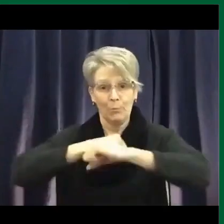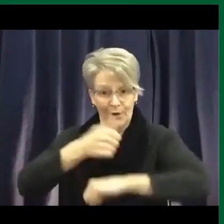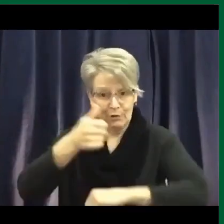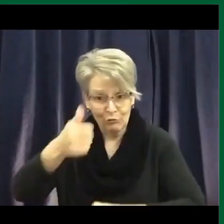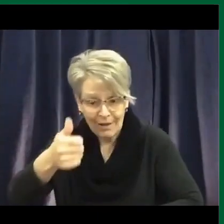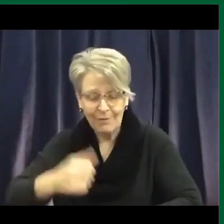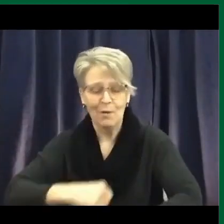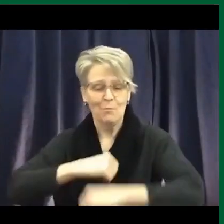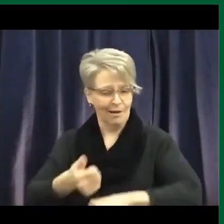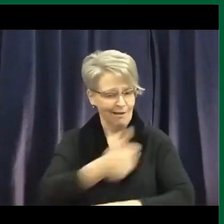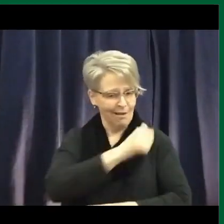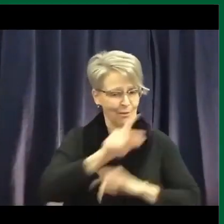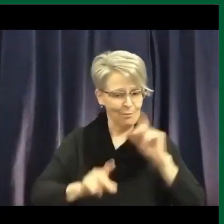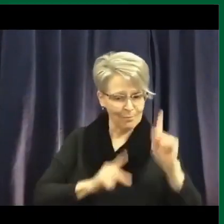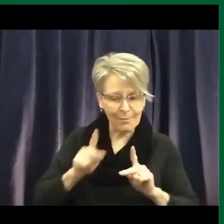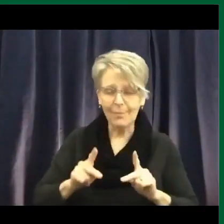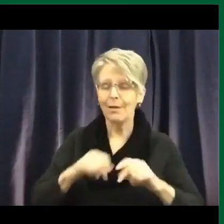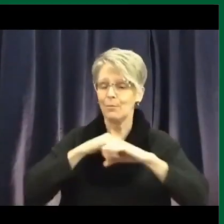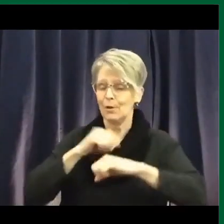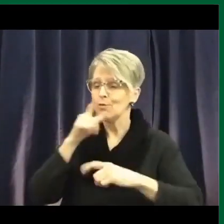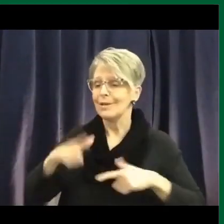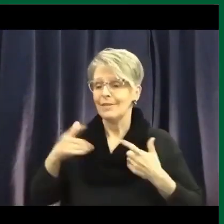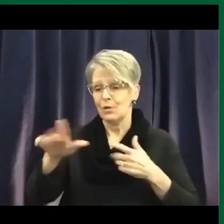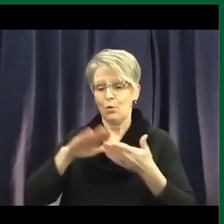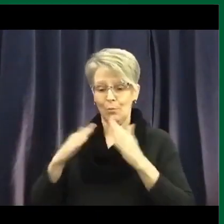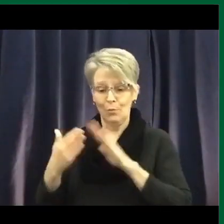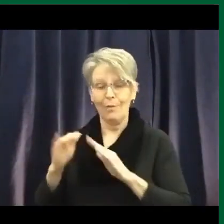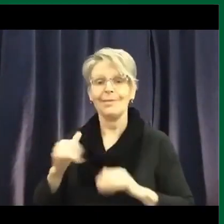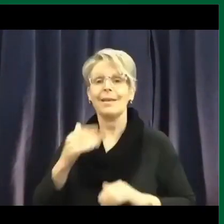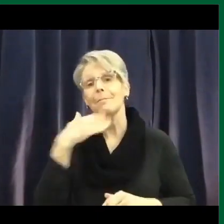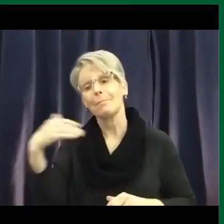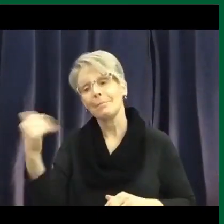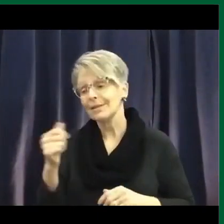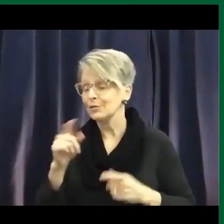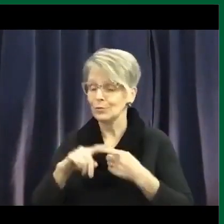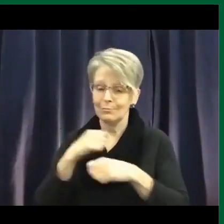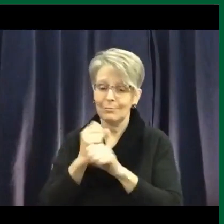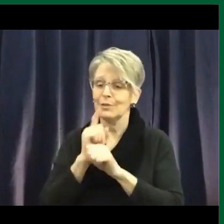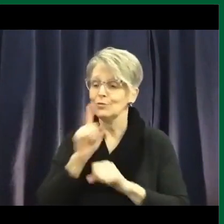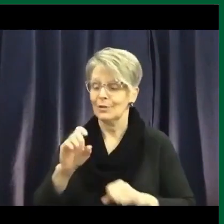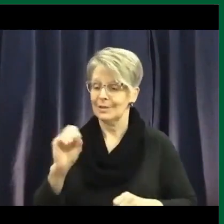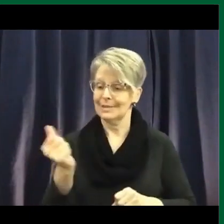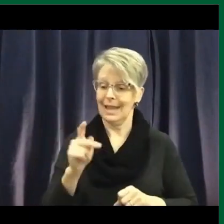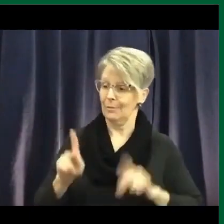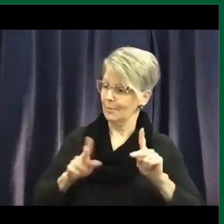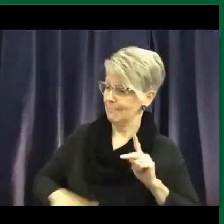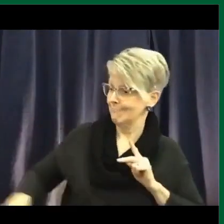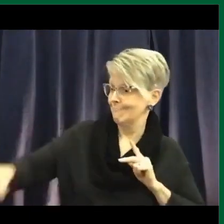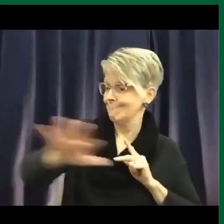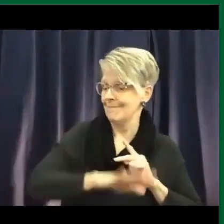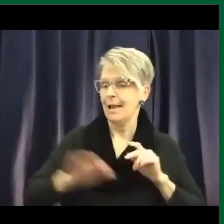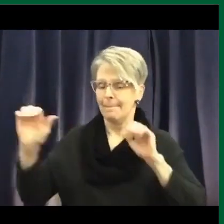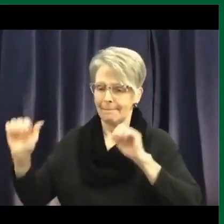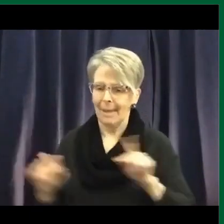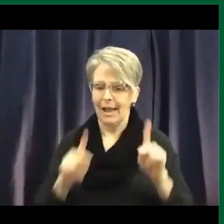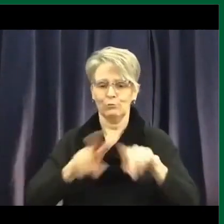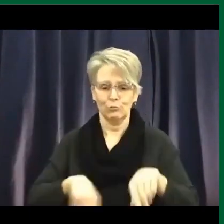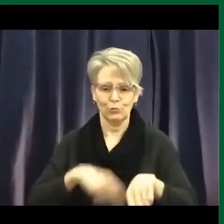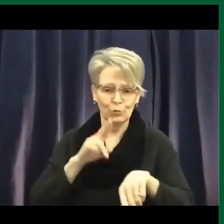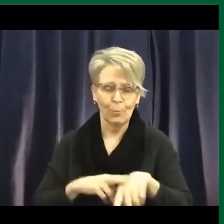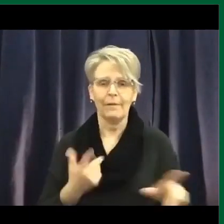and protect those in your community. And it's the best thing that you can do to ensure that our life here in Saskatchewan can get back to normal and get back to normal